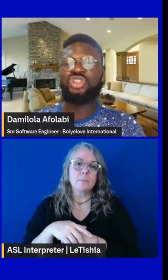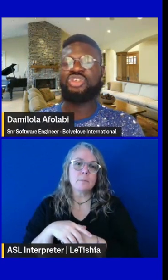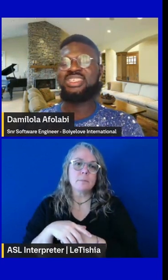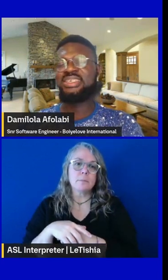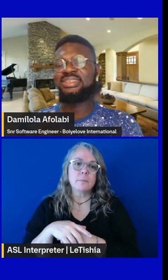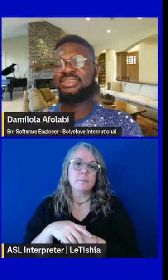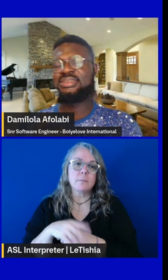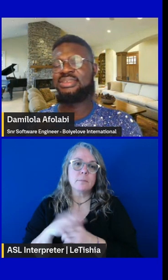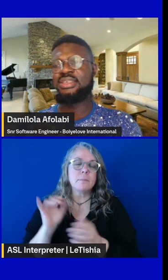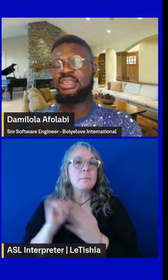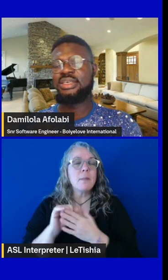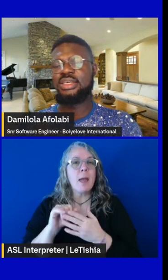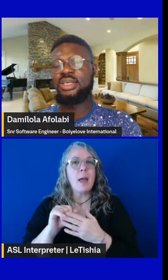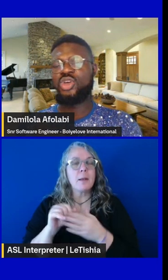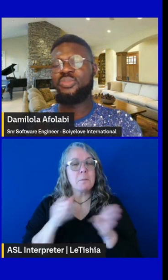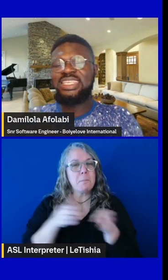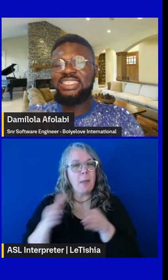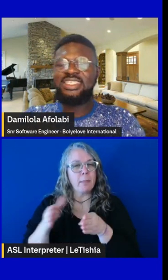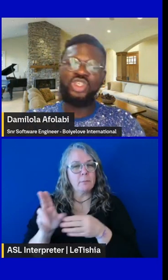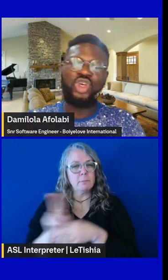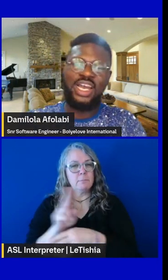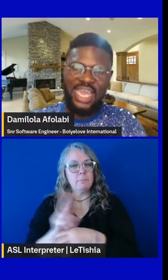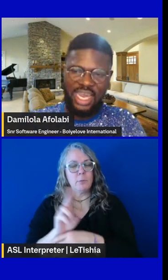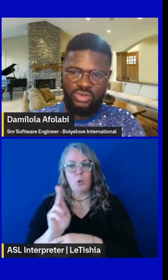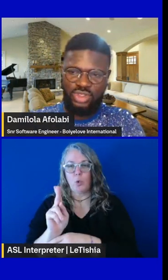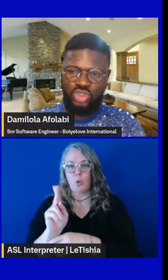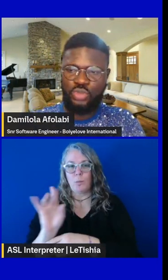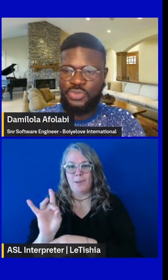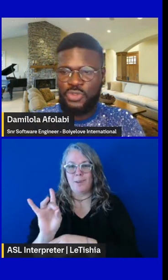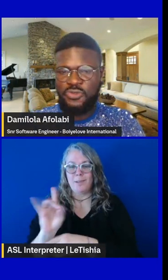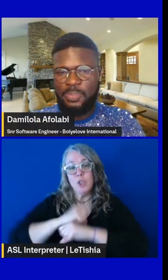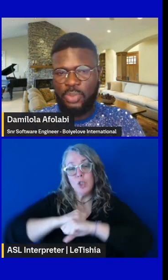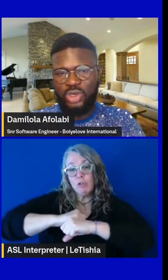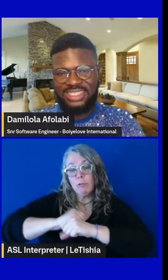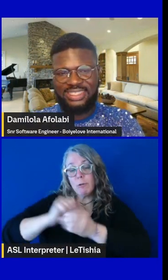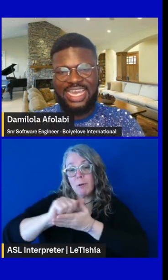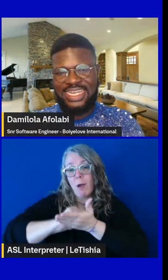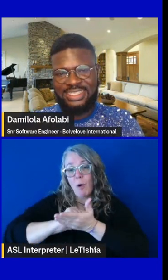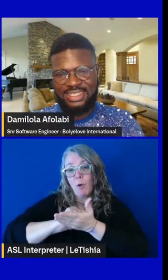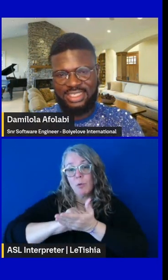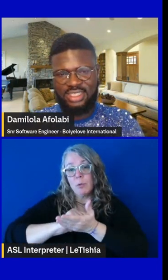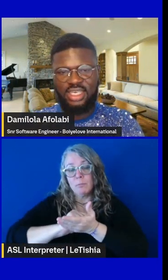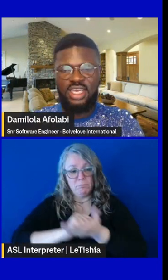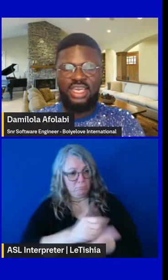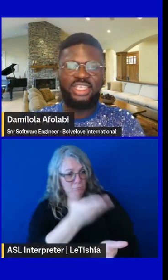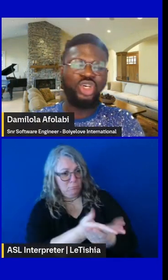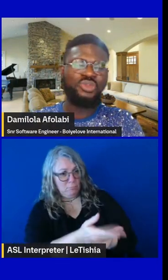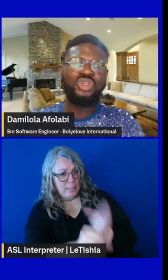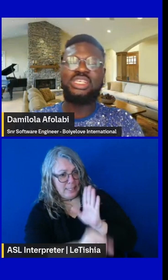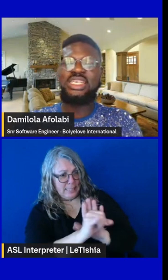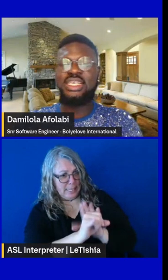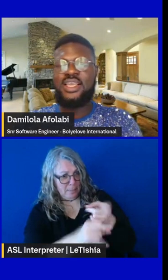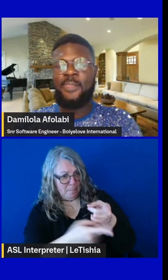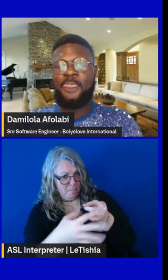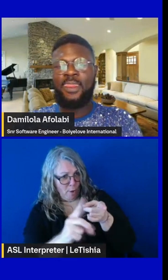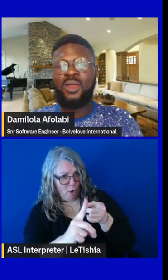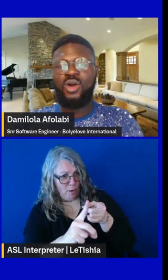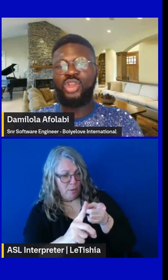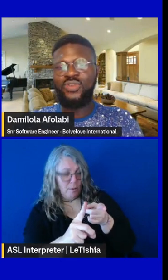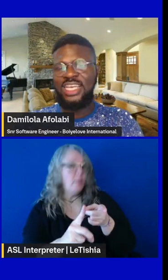This method uses Kubernetes secure account to prove a pod's identity, ensuring